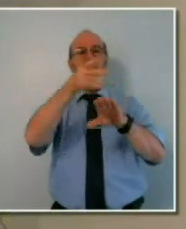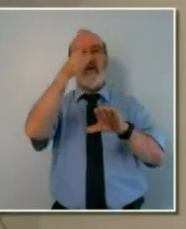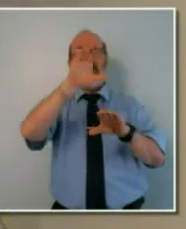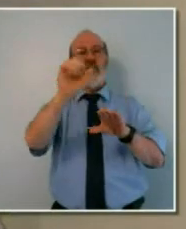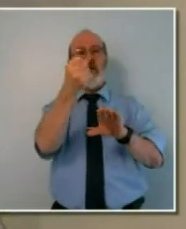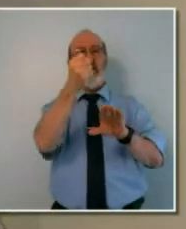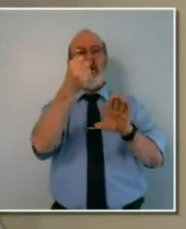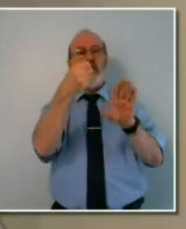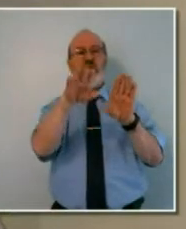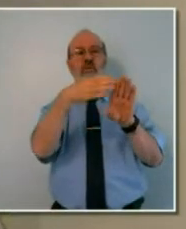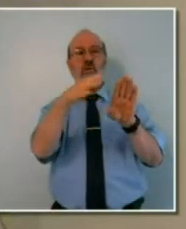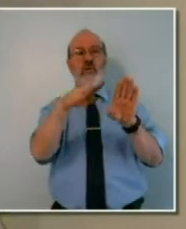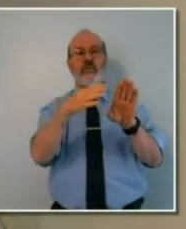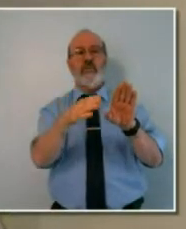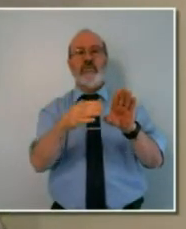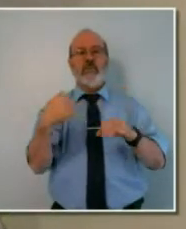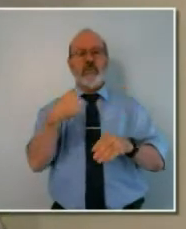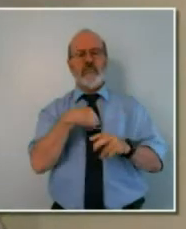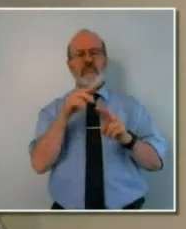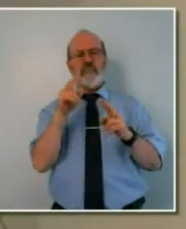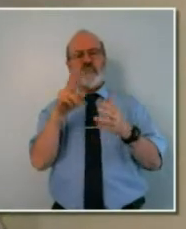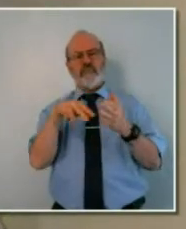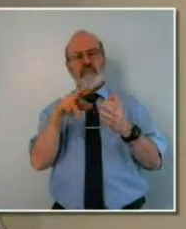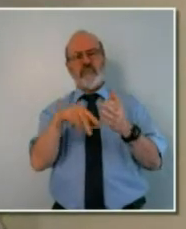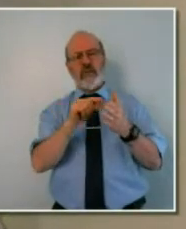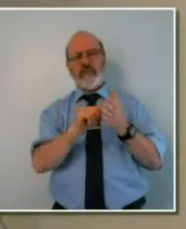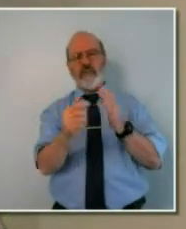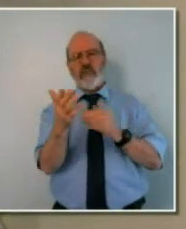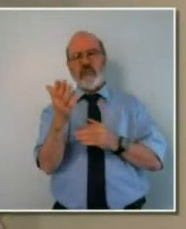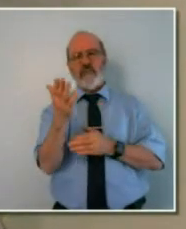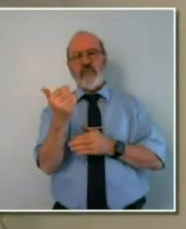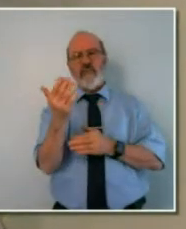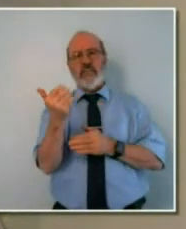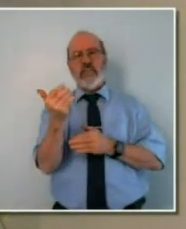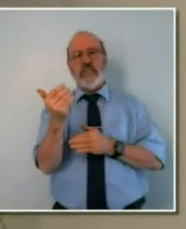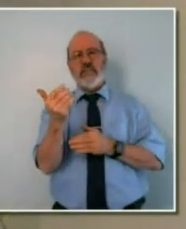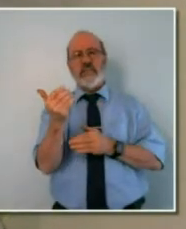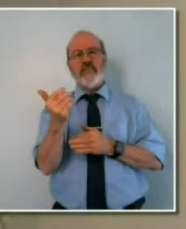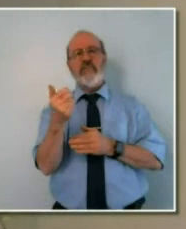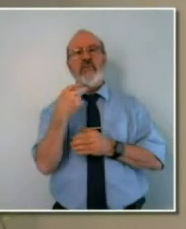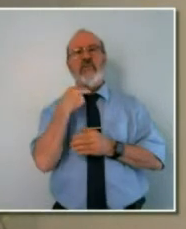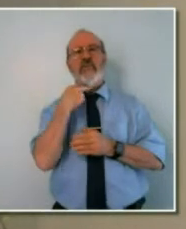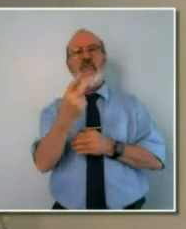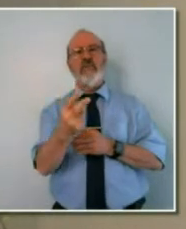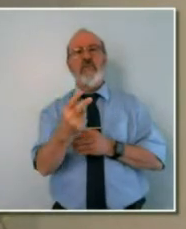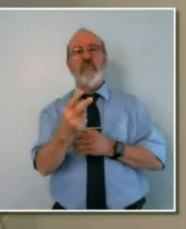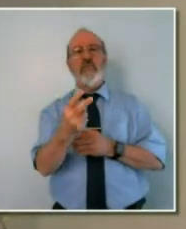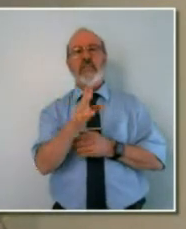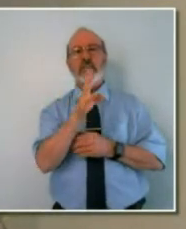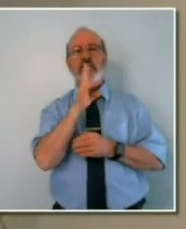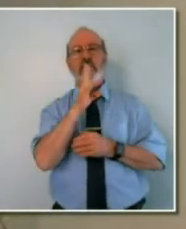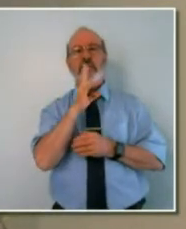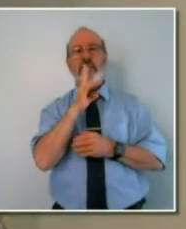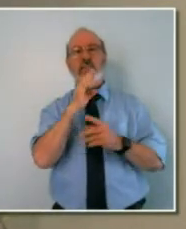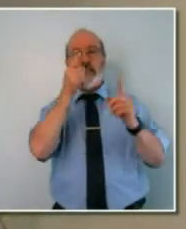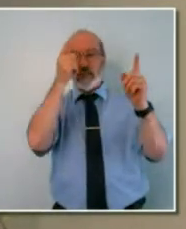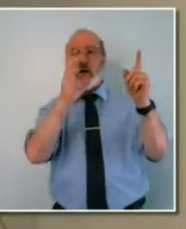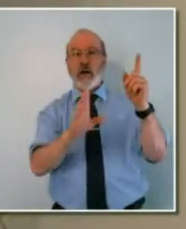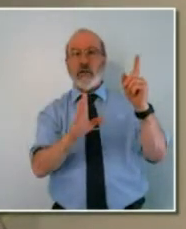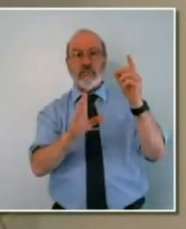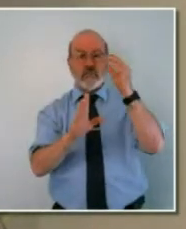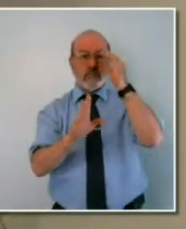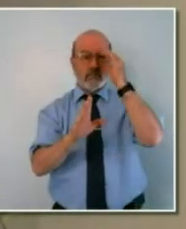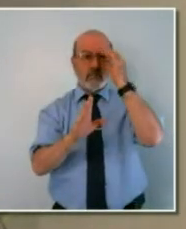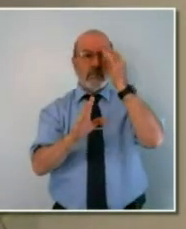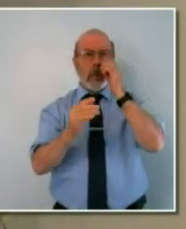Door. As we looked at verse number 15, the voice that is speaking is God. I,